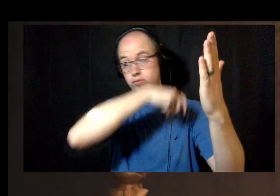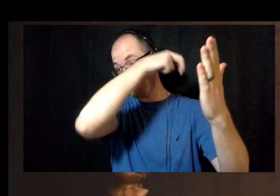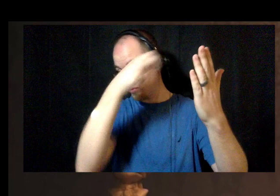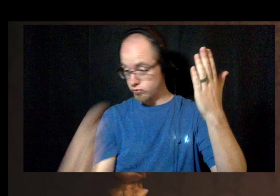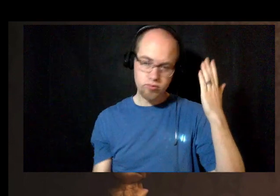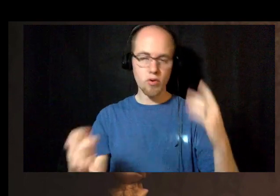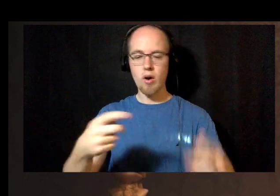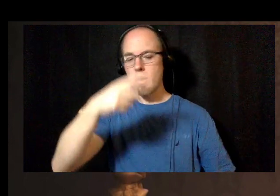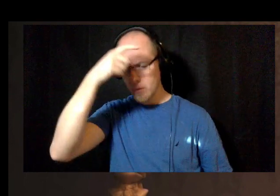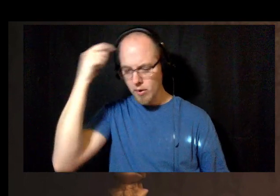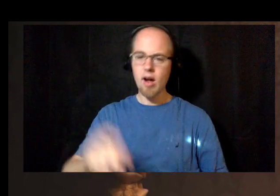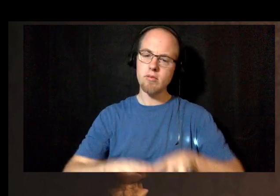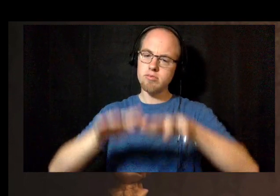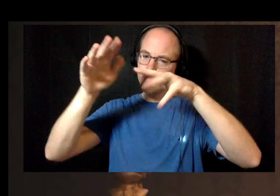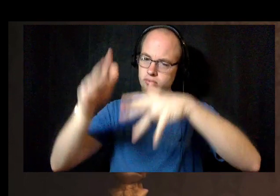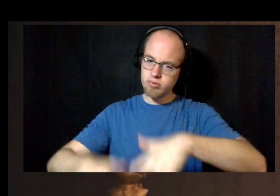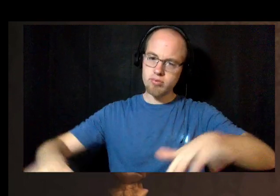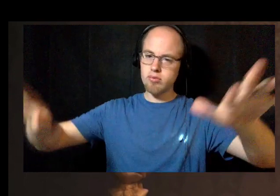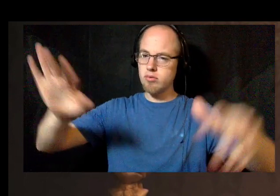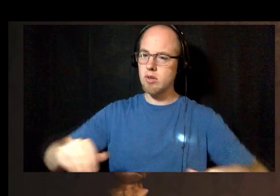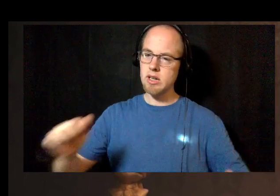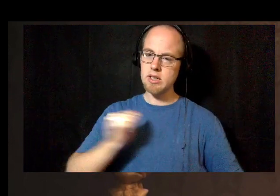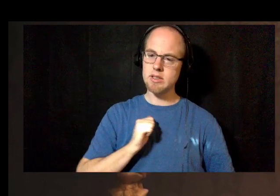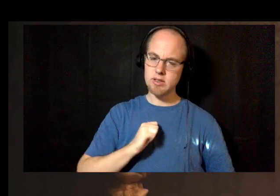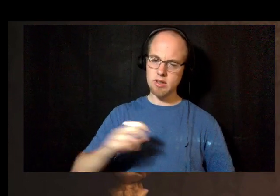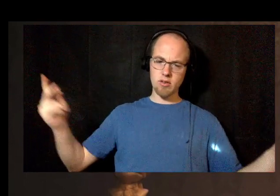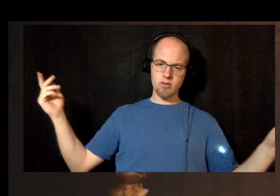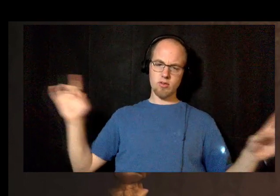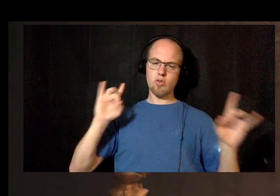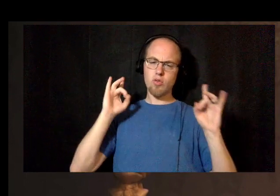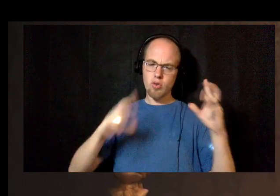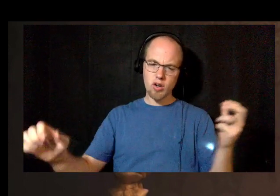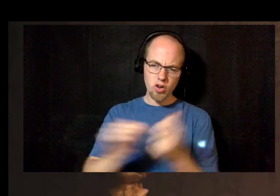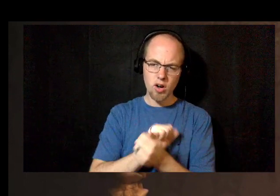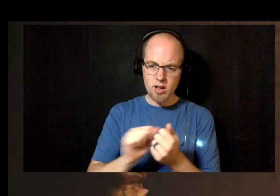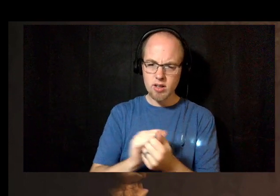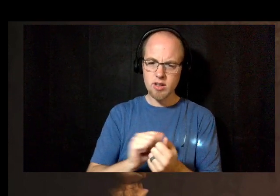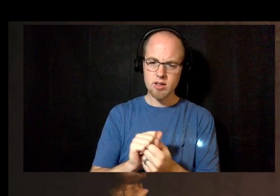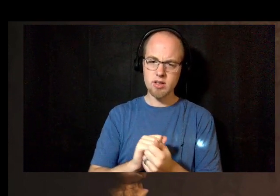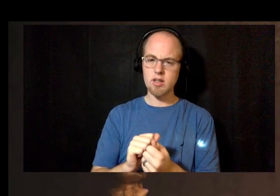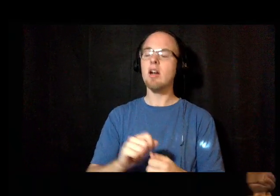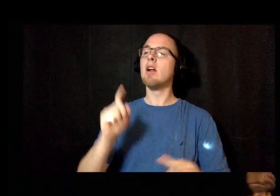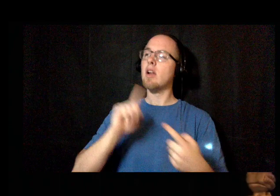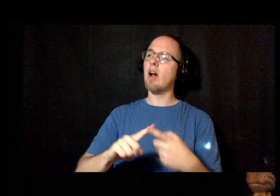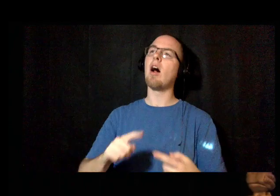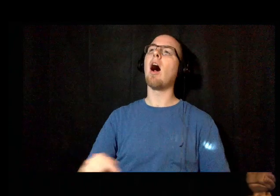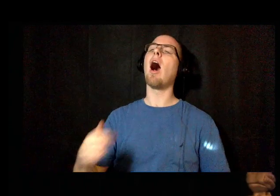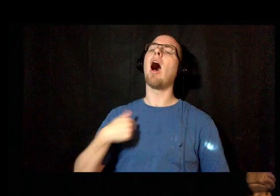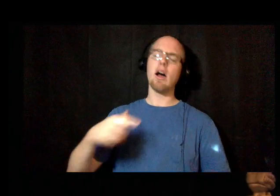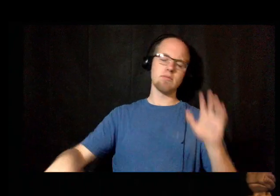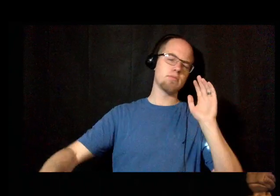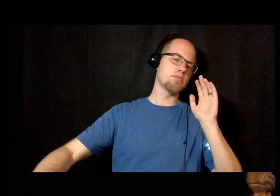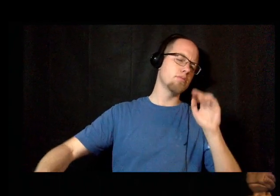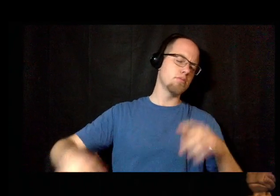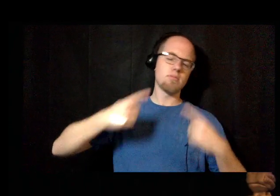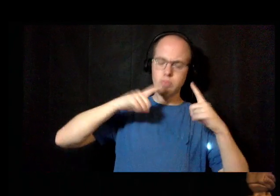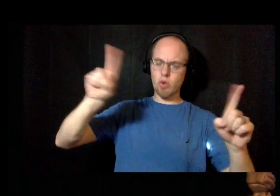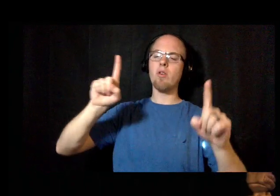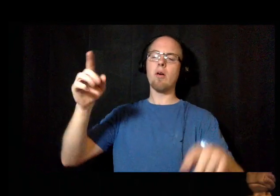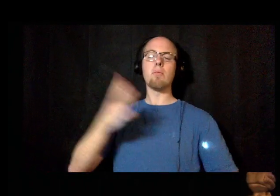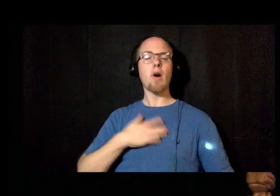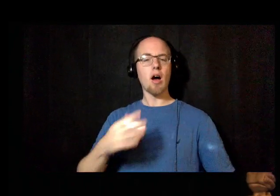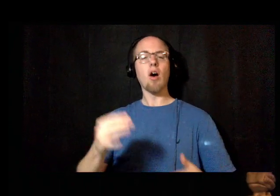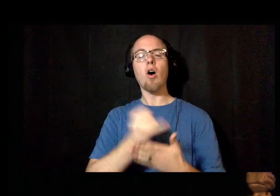black ocean of self-destruction and self-indulgence until I nail my chosen art form, leaving